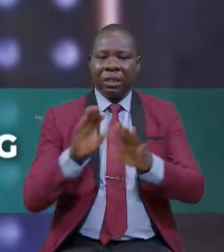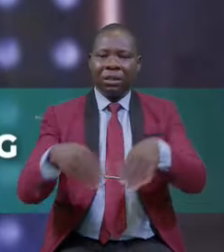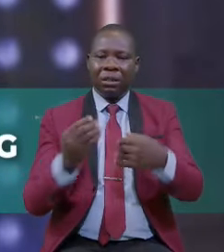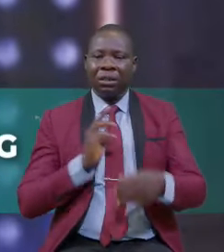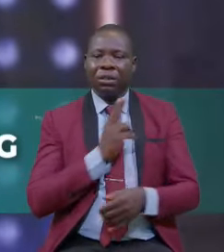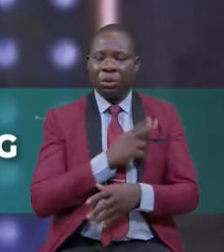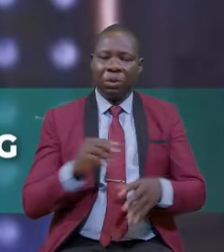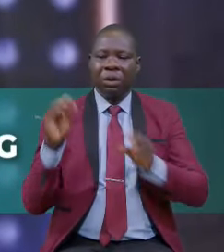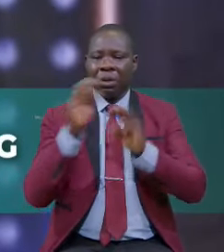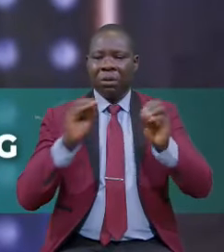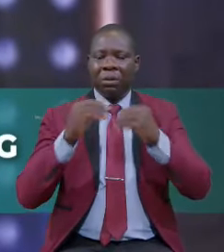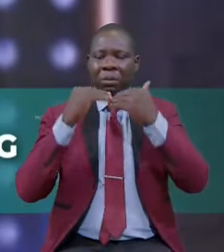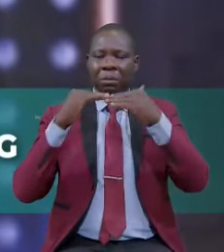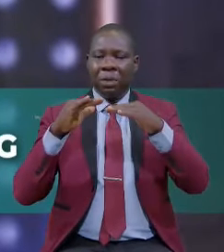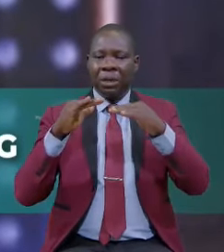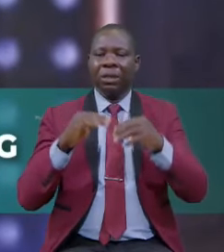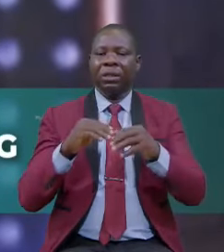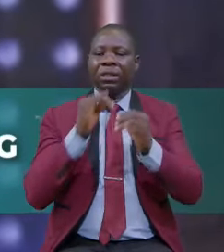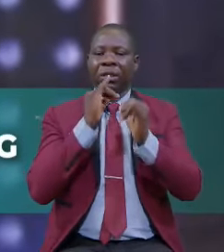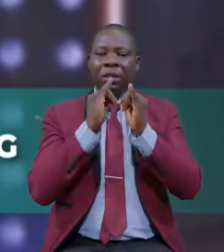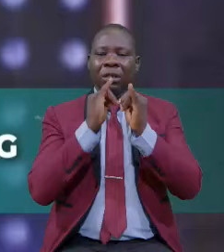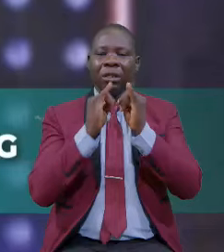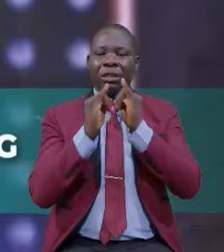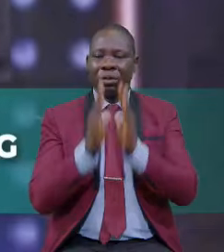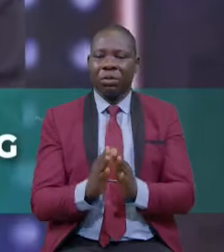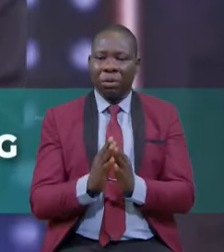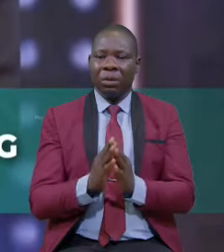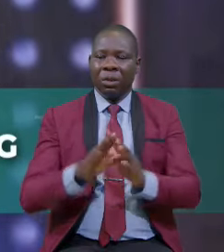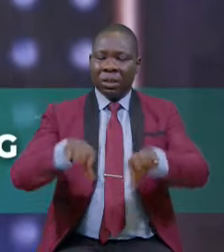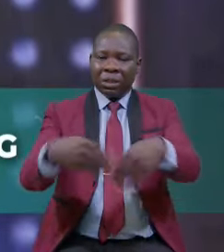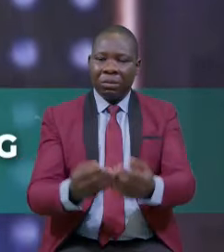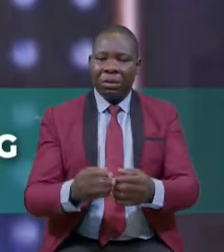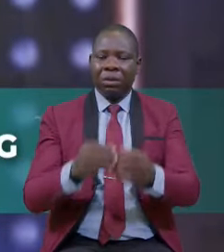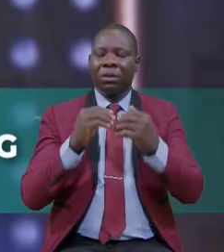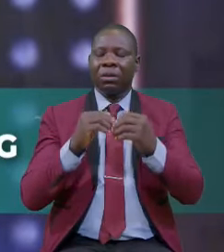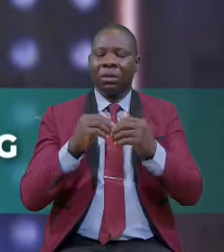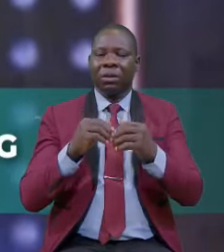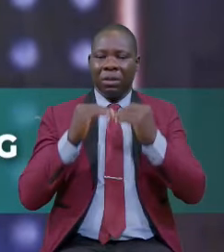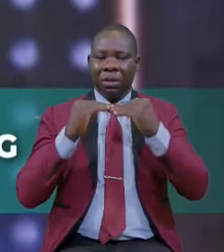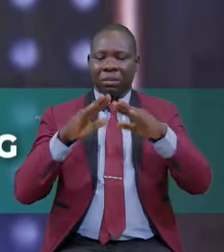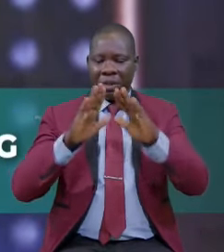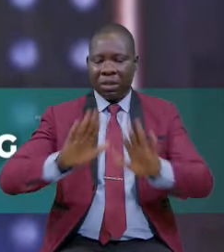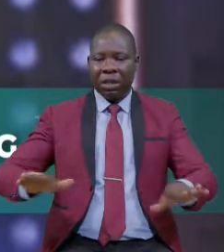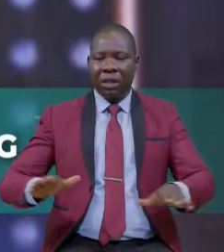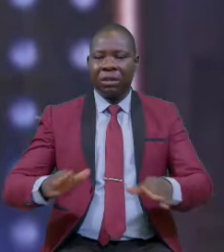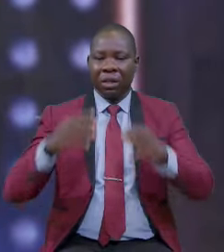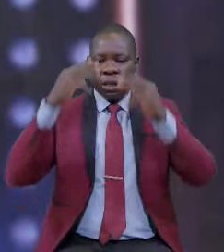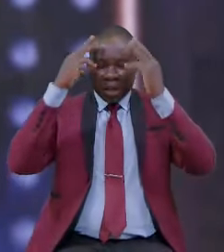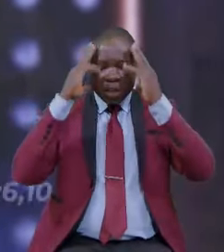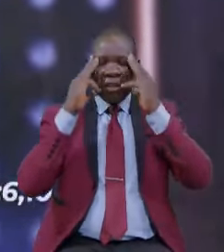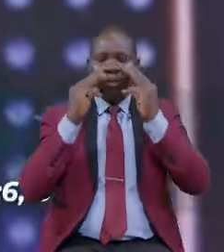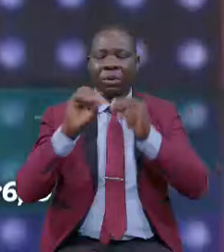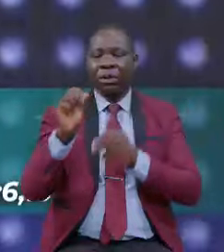instructor bestowing limitless experiences on us. We're looking at Mark chapter 16,